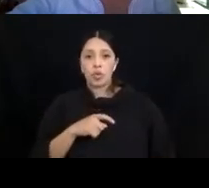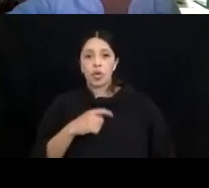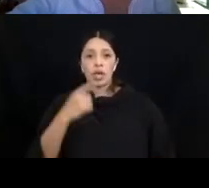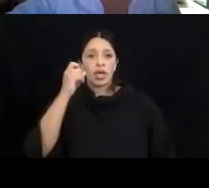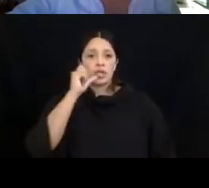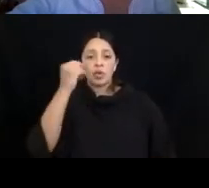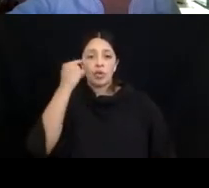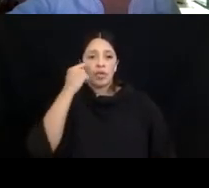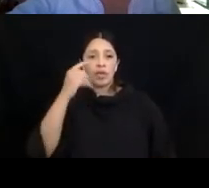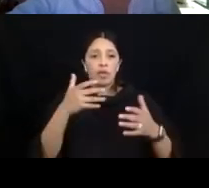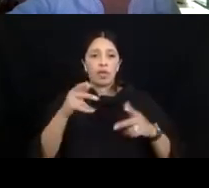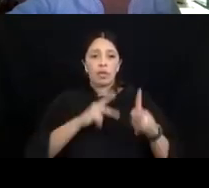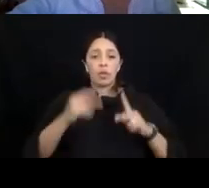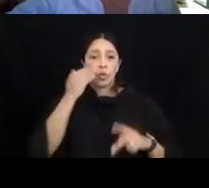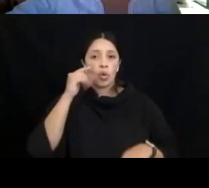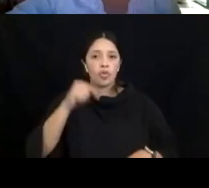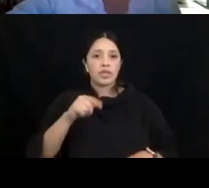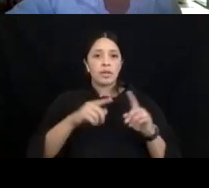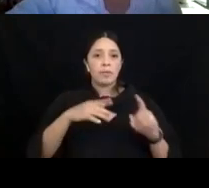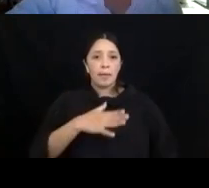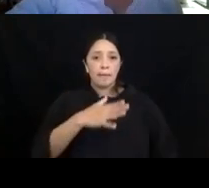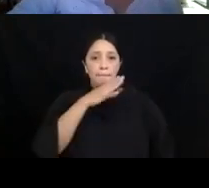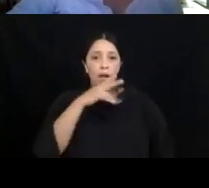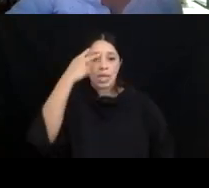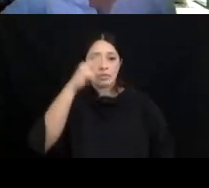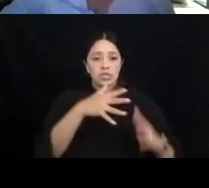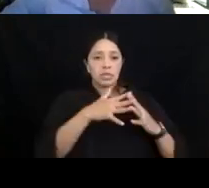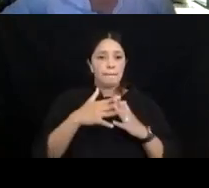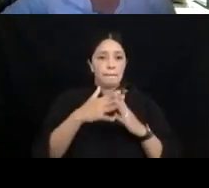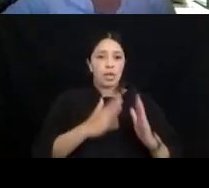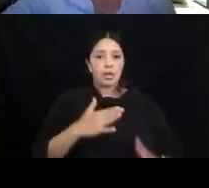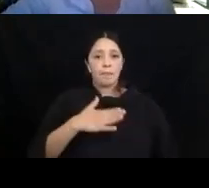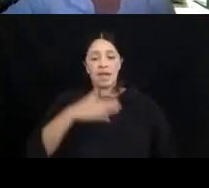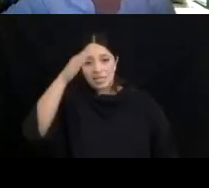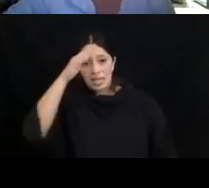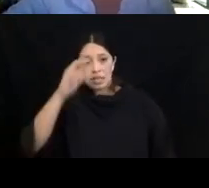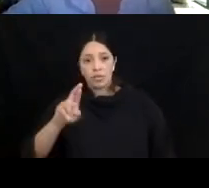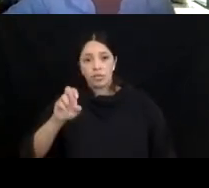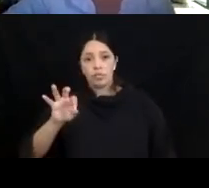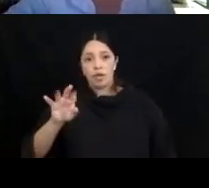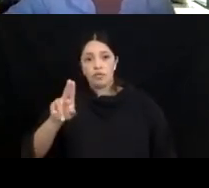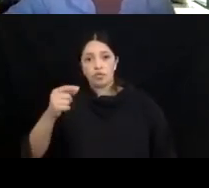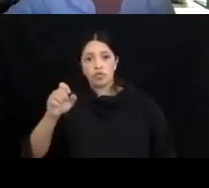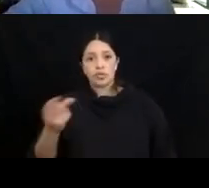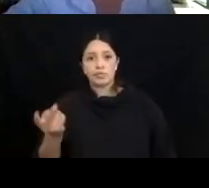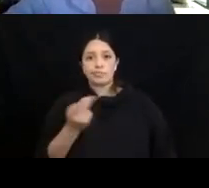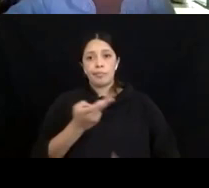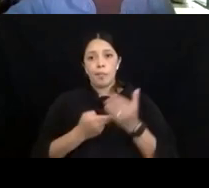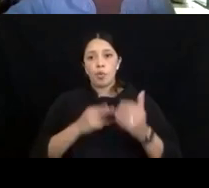but my mom is Mexican-American and my dad was a refugee. They both spoke Spanish.